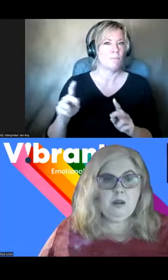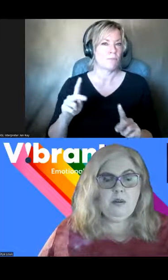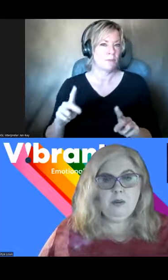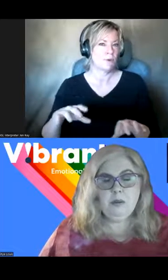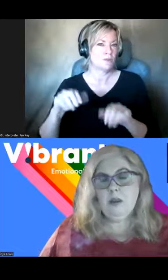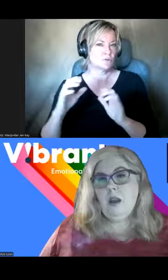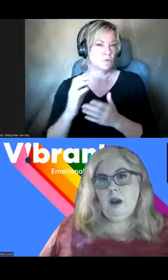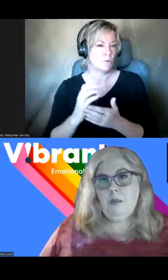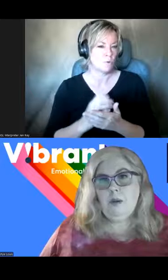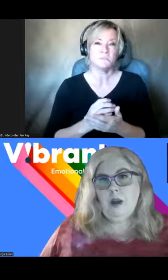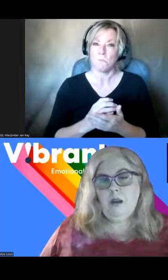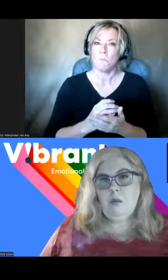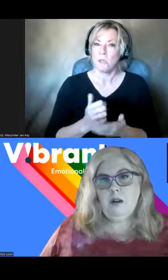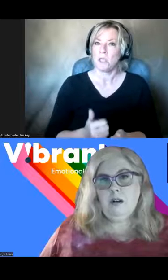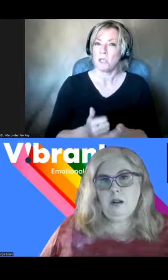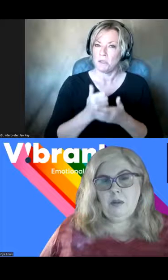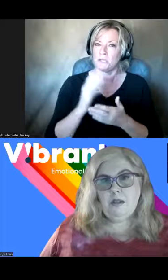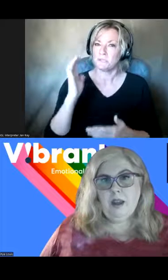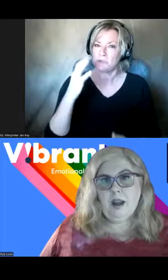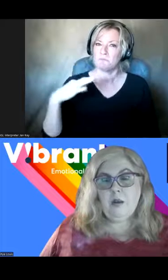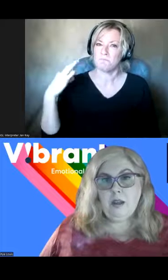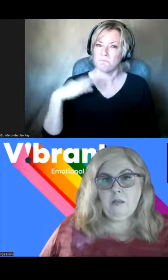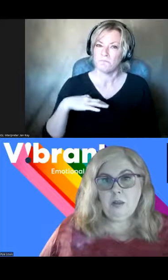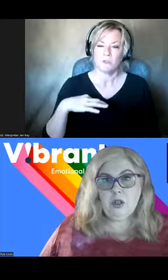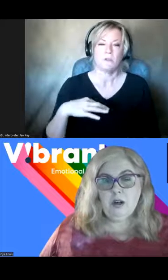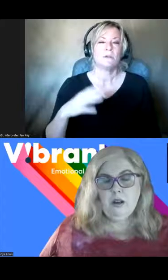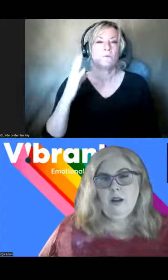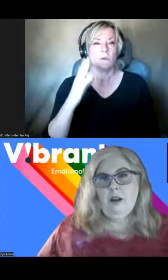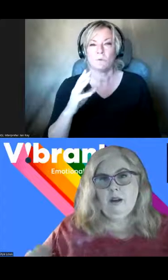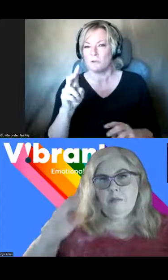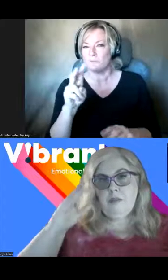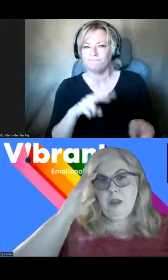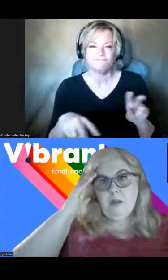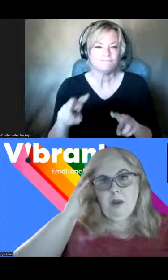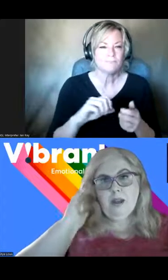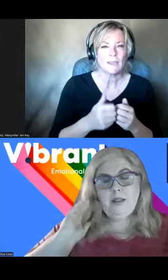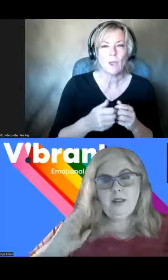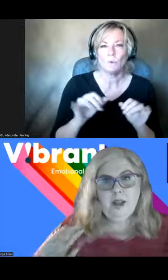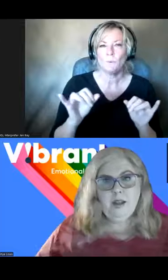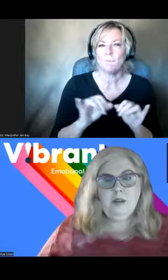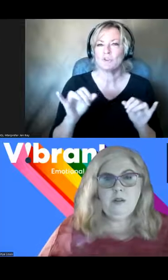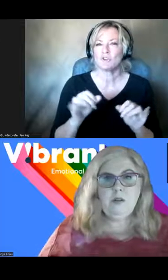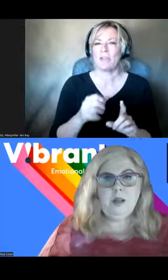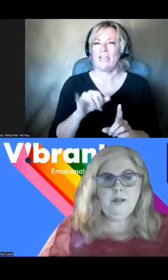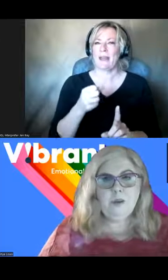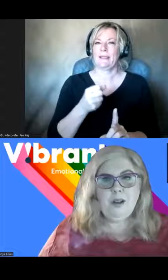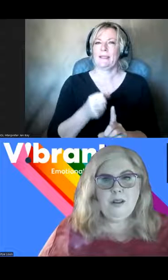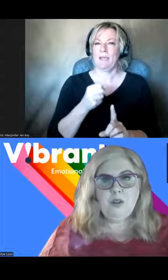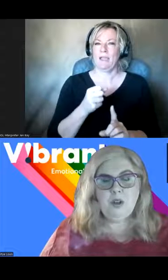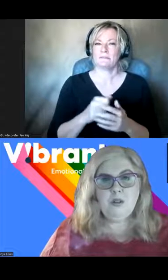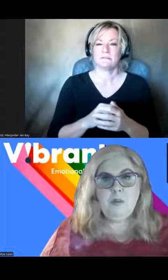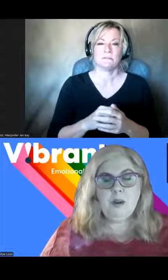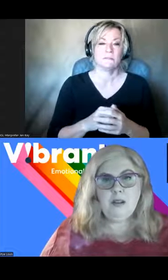to be really helping folks. We are going to be looking at how we can measure the impact that that's had. So at some